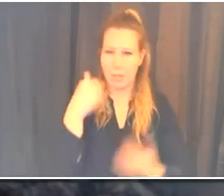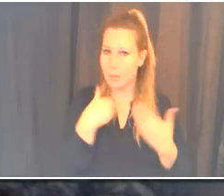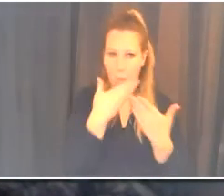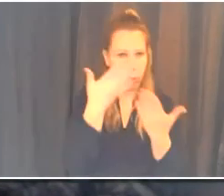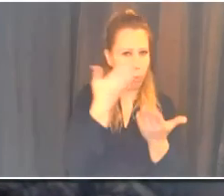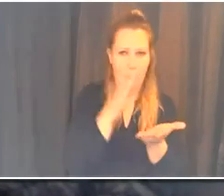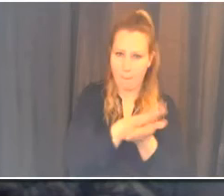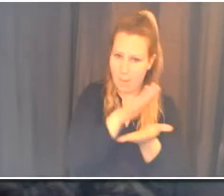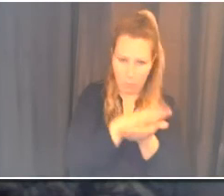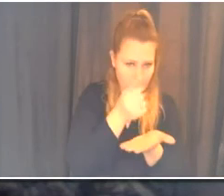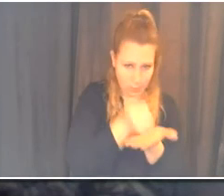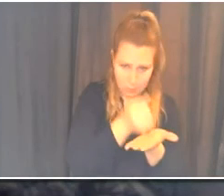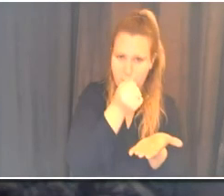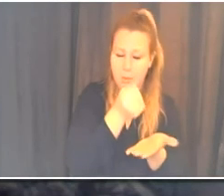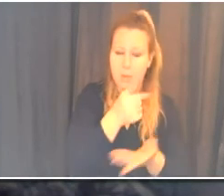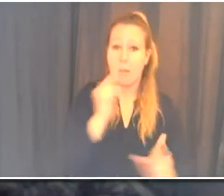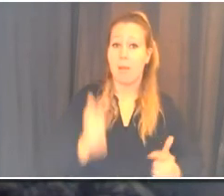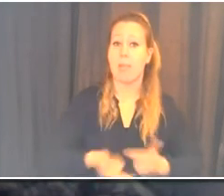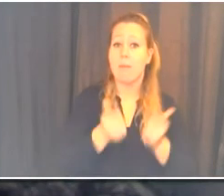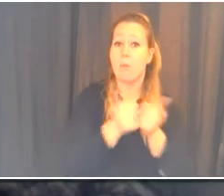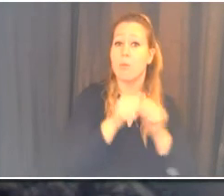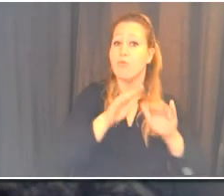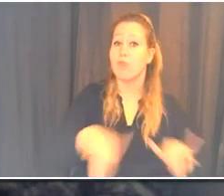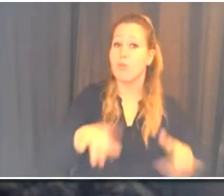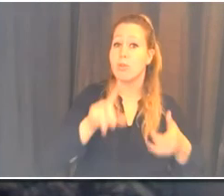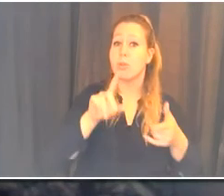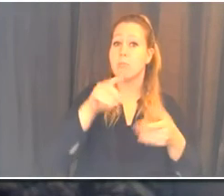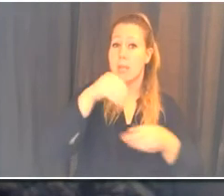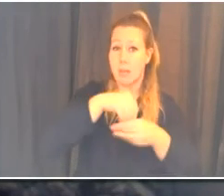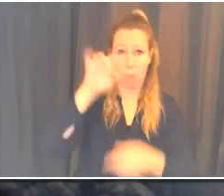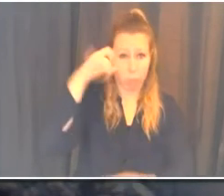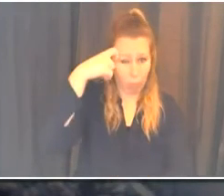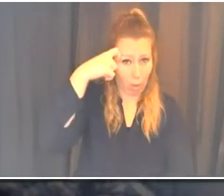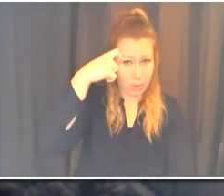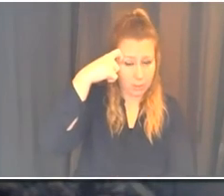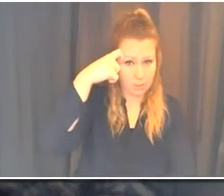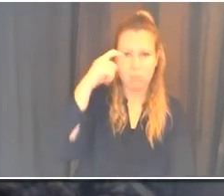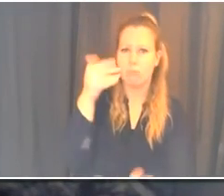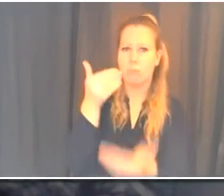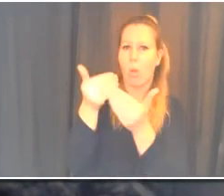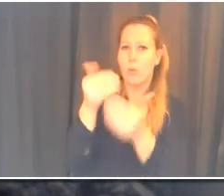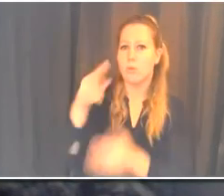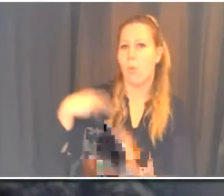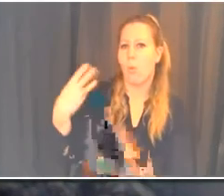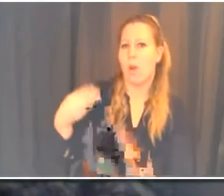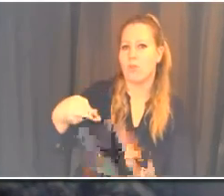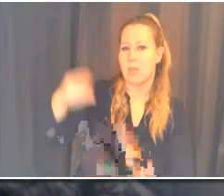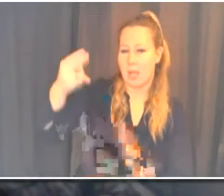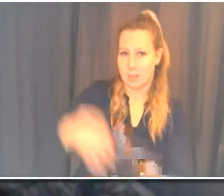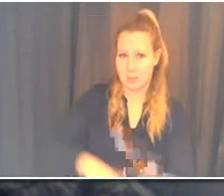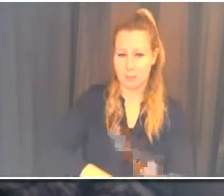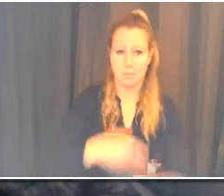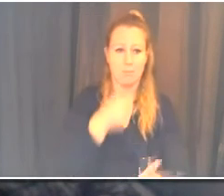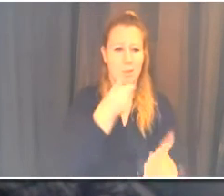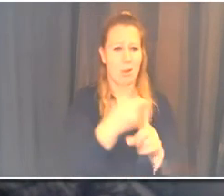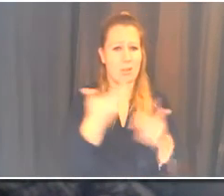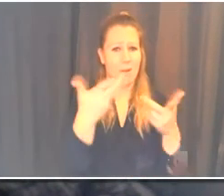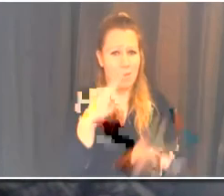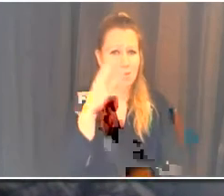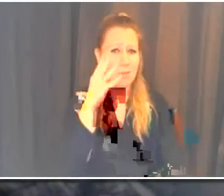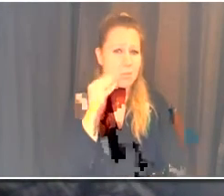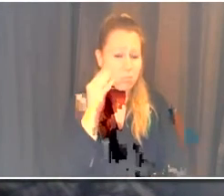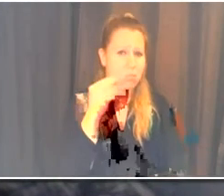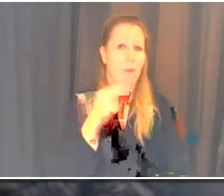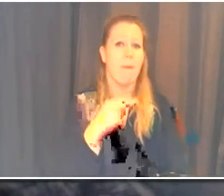abusive partner after many years of abuse she found new employment and felt emotionally strong longer to cope with being a single parent shortly